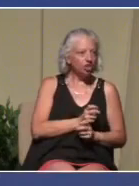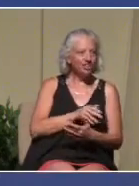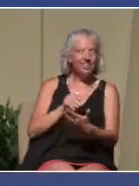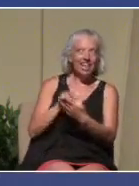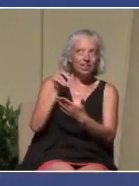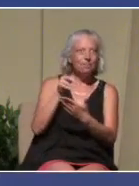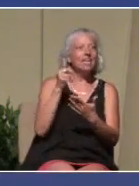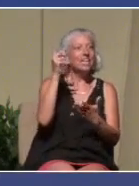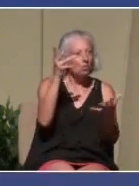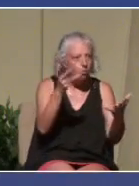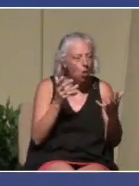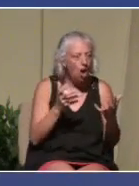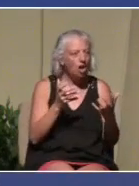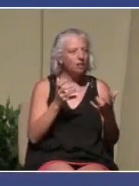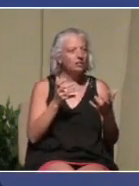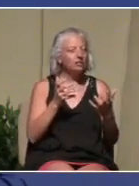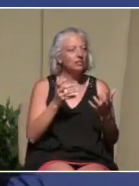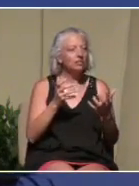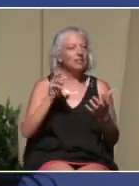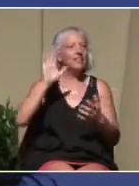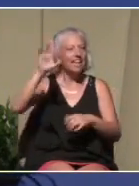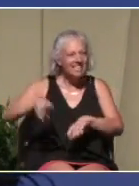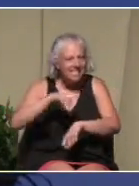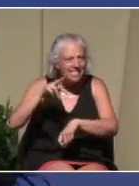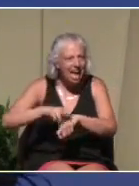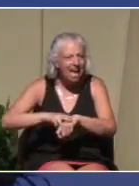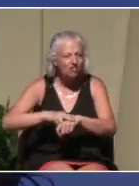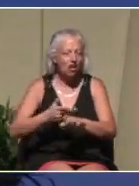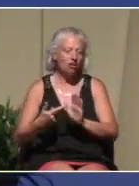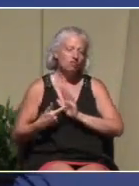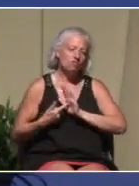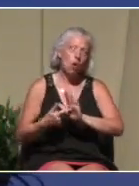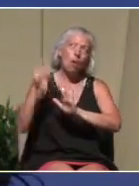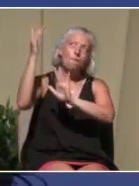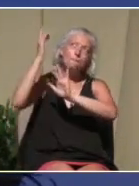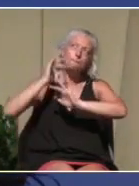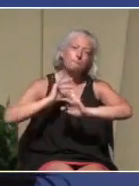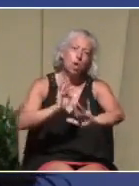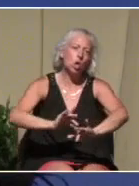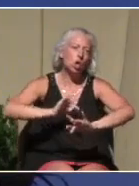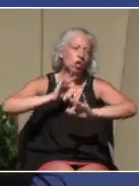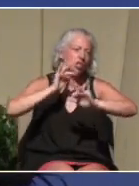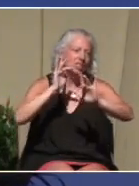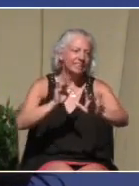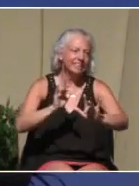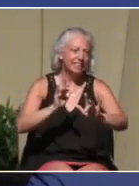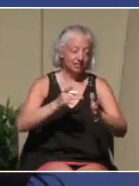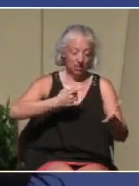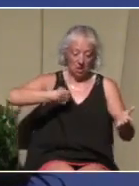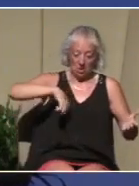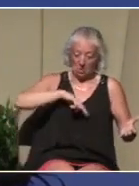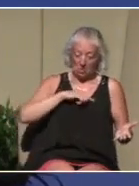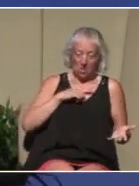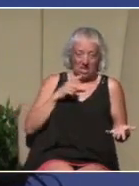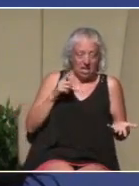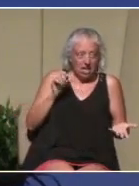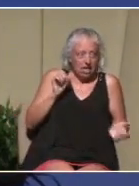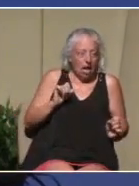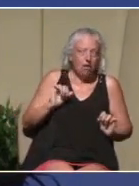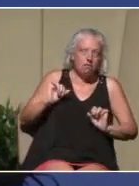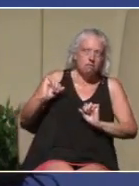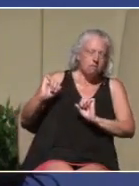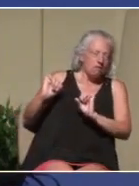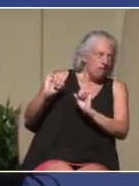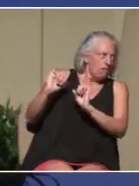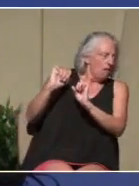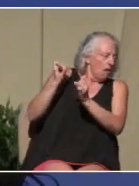Because he's a God whose natural bent is to show mercy, even though we can be very, very cold.